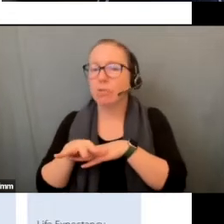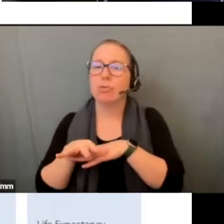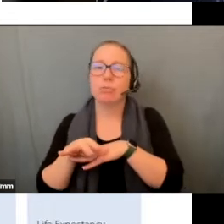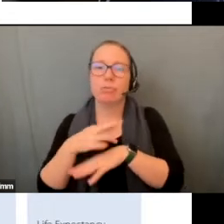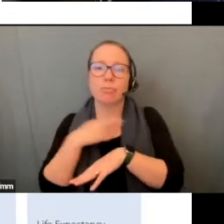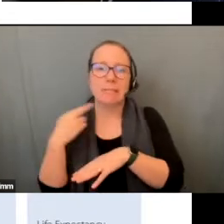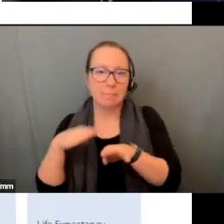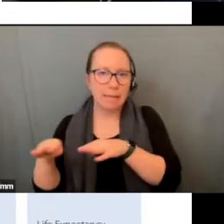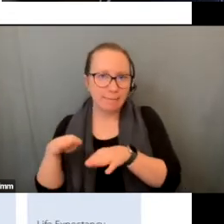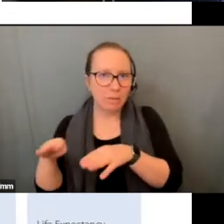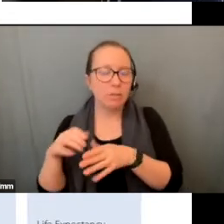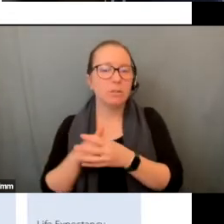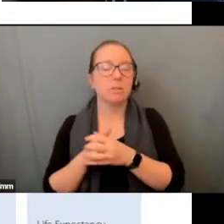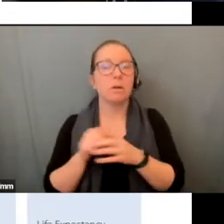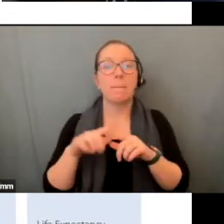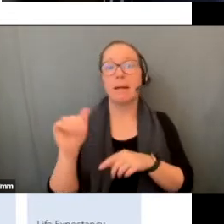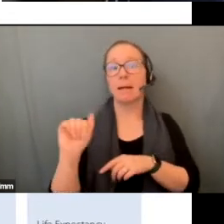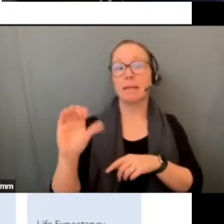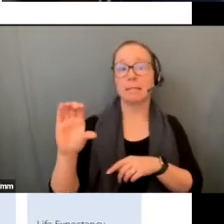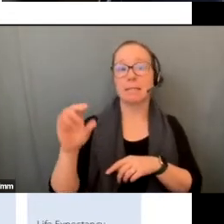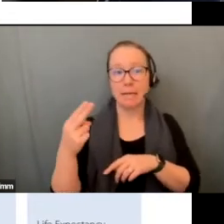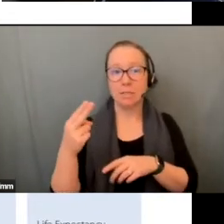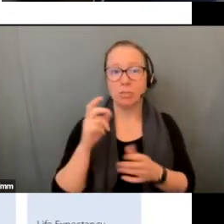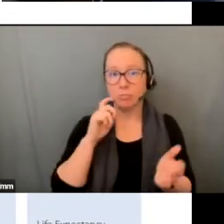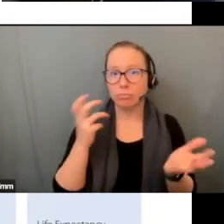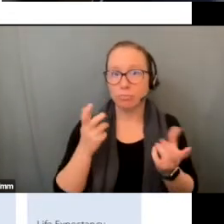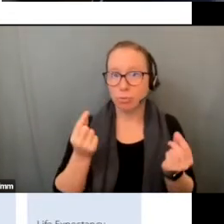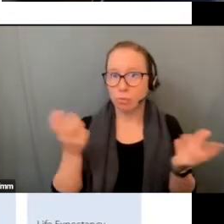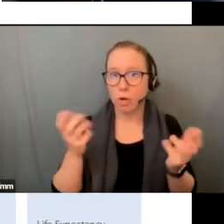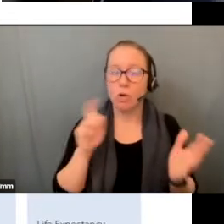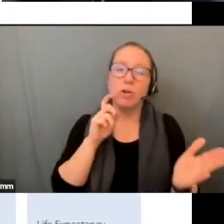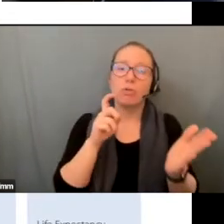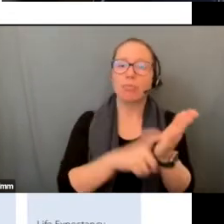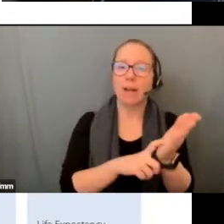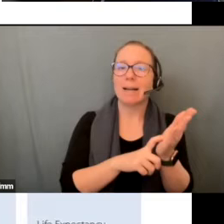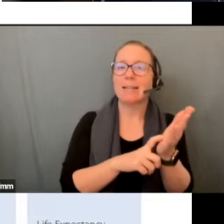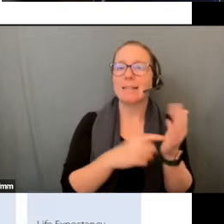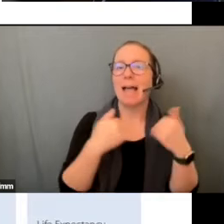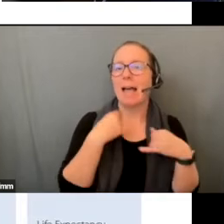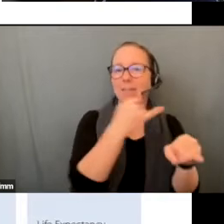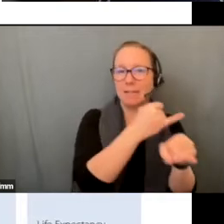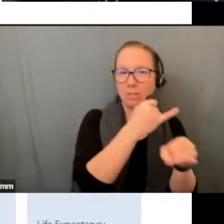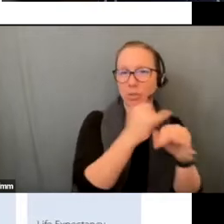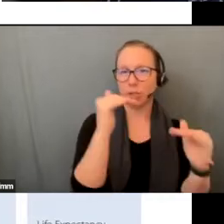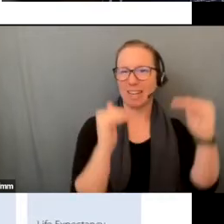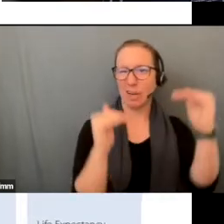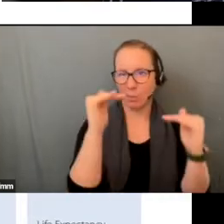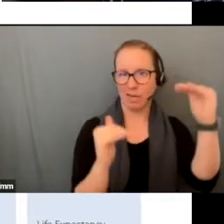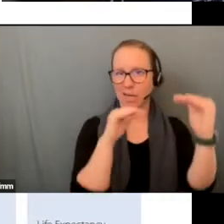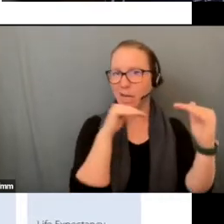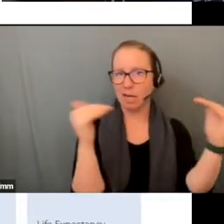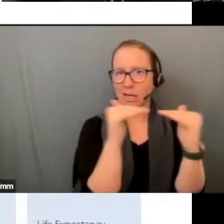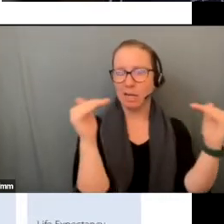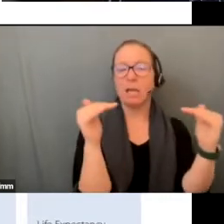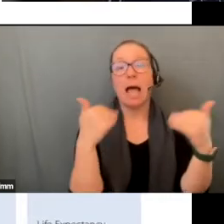mortality. But what an ACH does is recognize as well that there are institutional inequities, and there's an opportunity